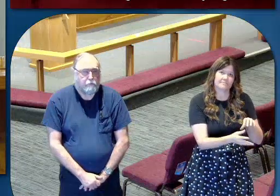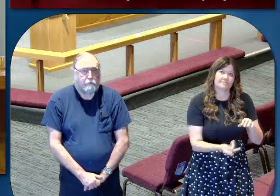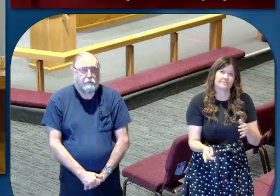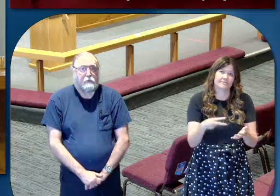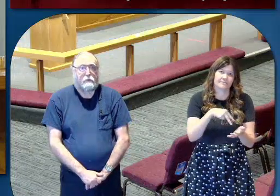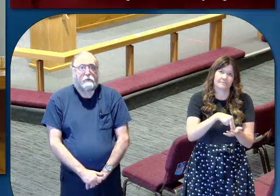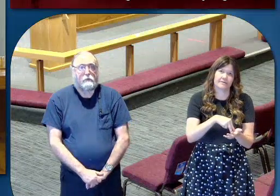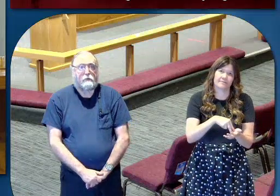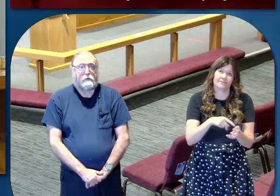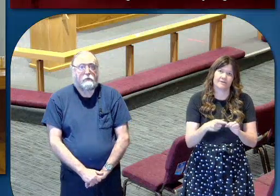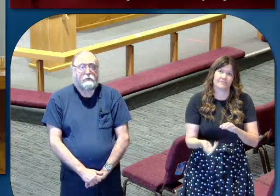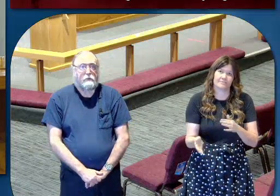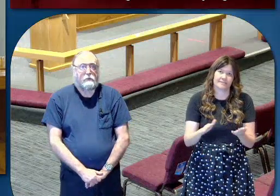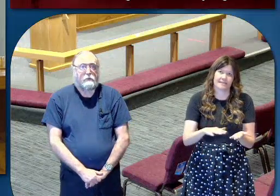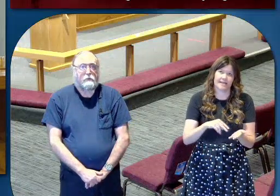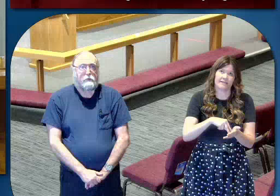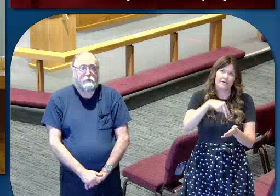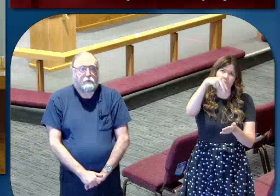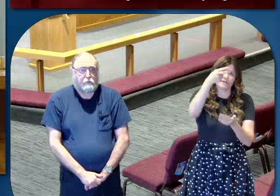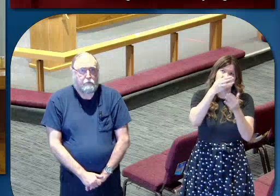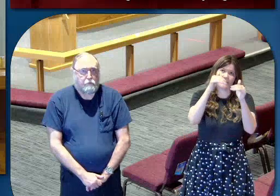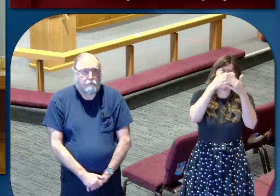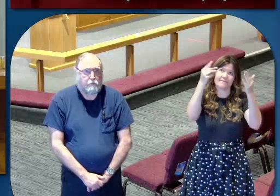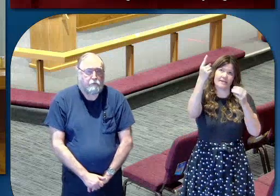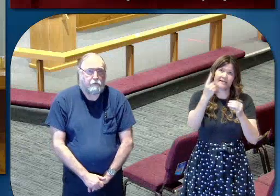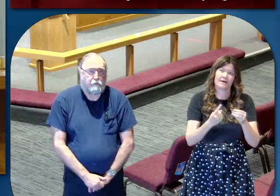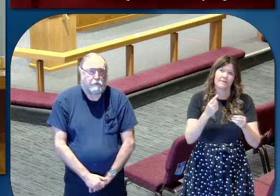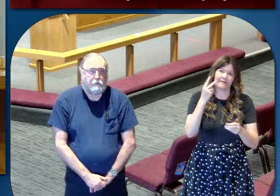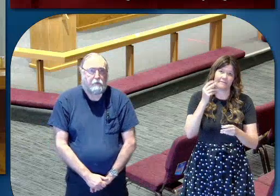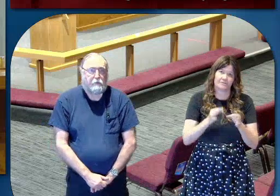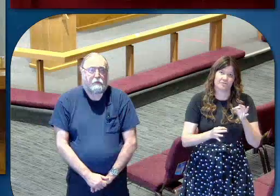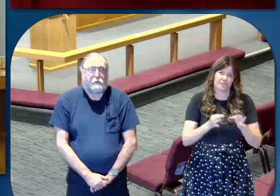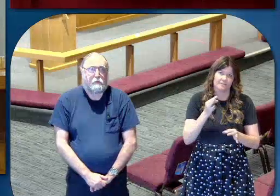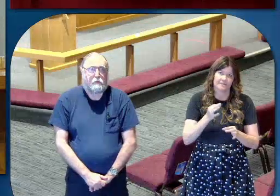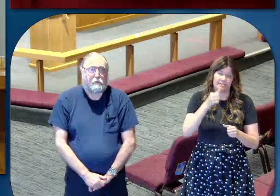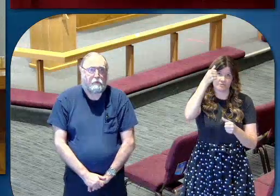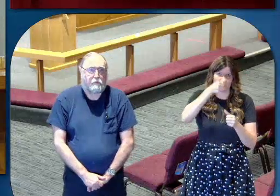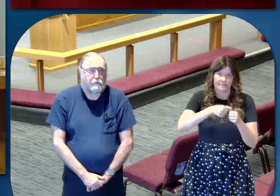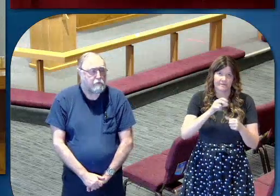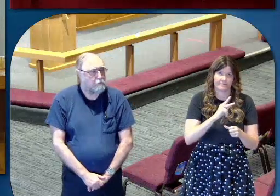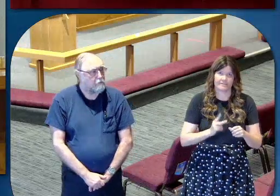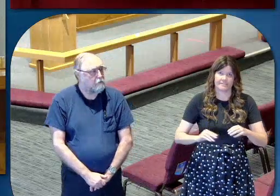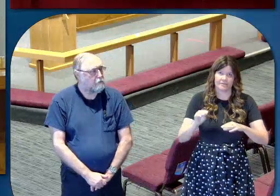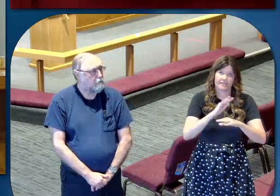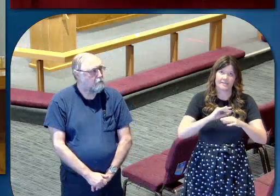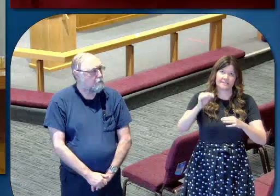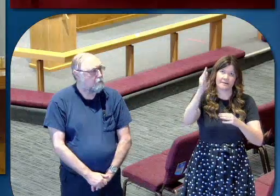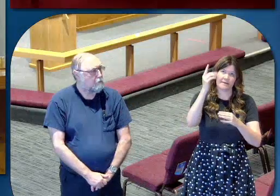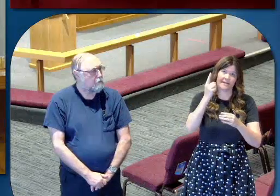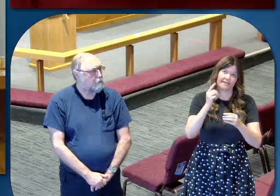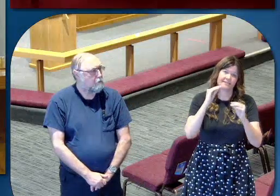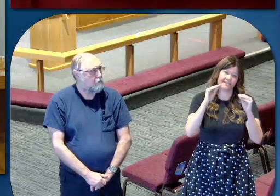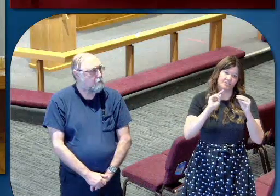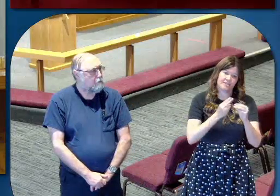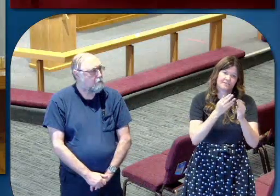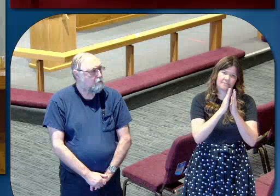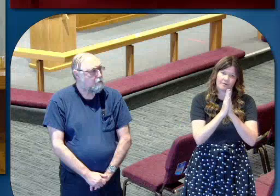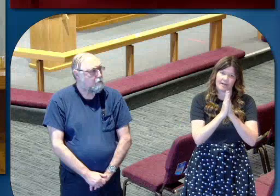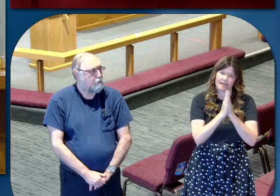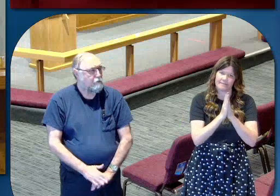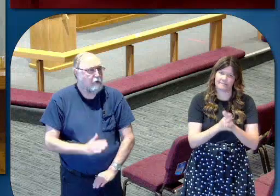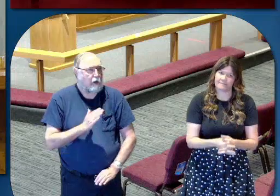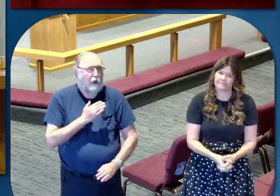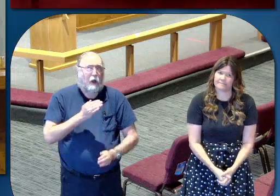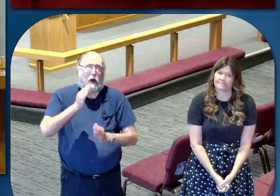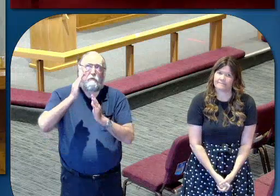and your coming for the final judgment. So remember us in your kingdom. Teach us to pray. Our Father, who art in